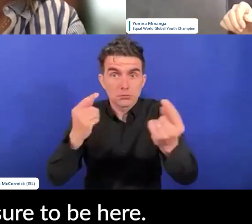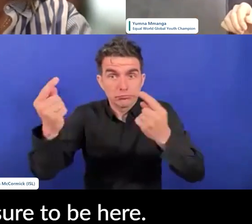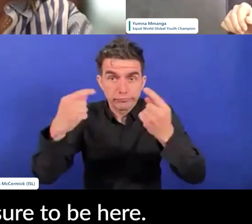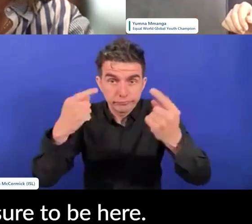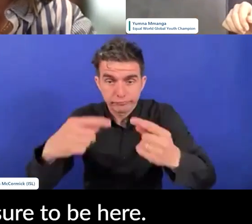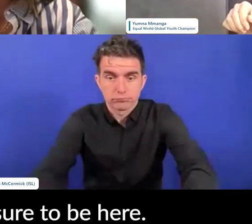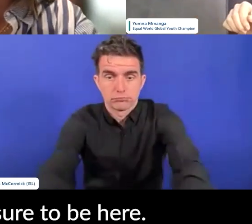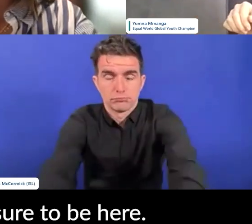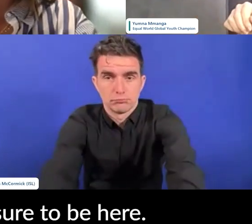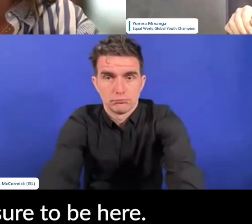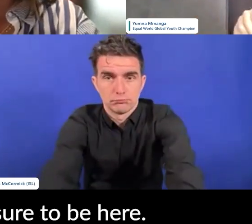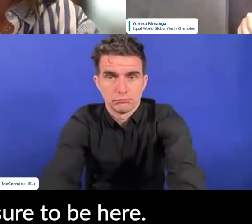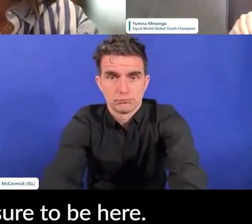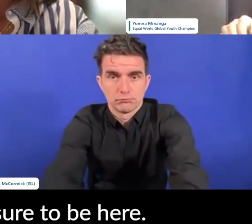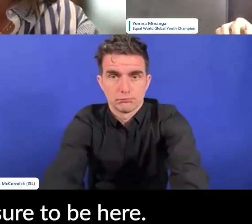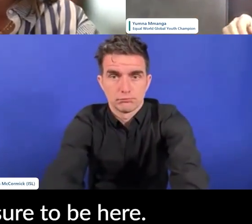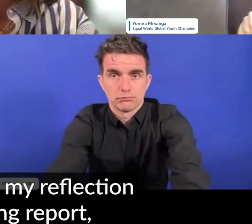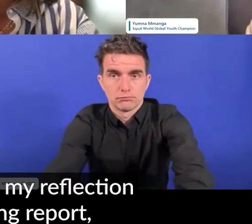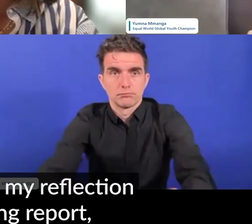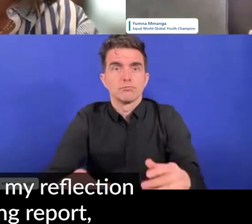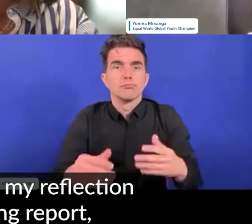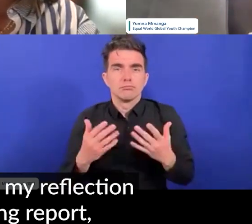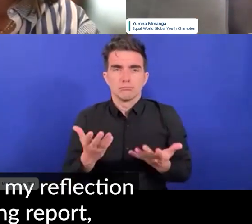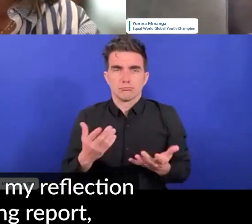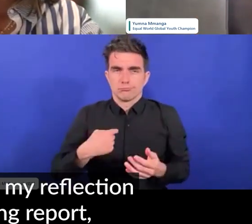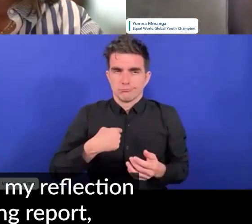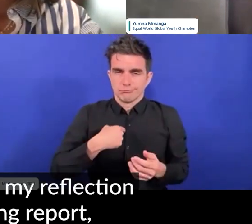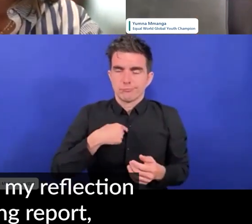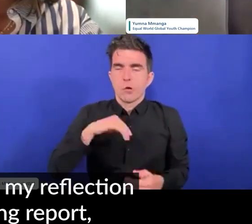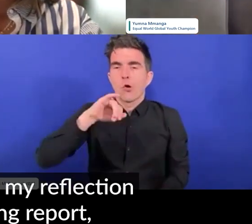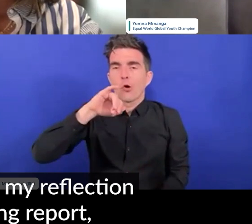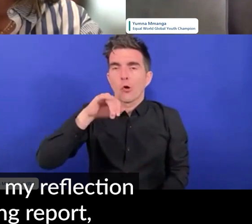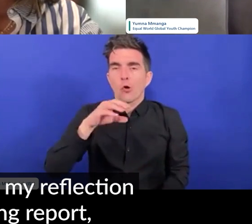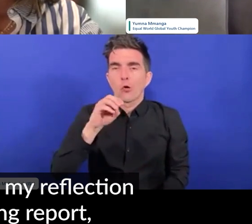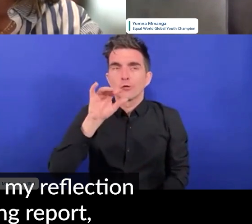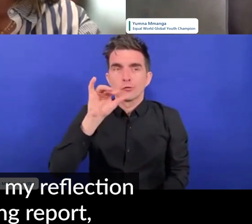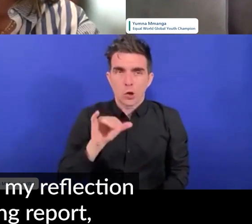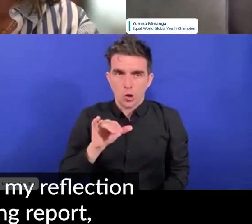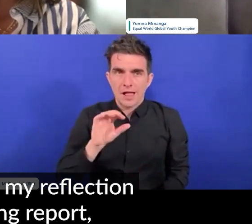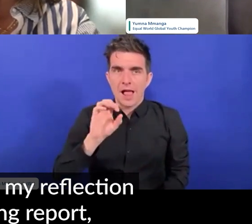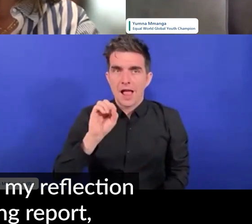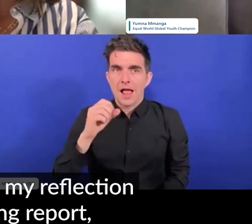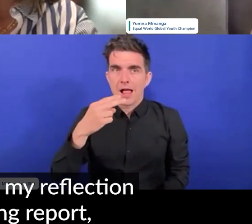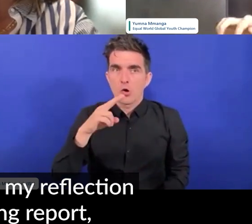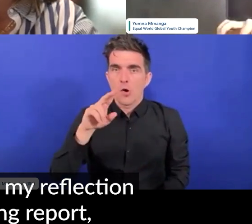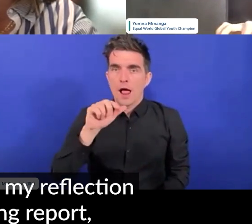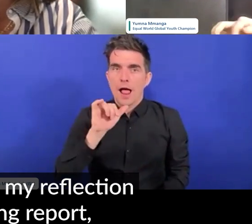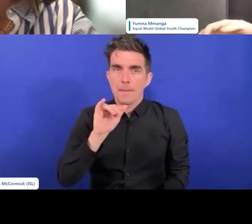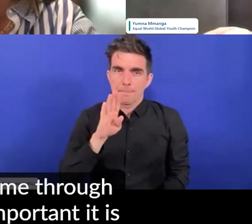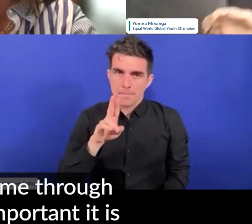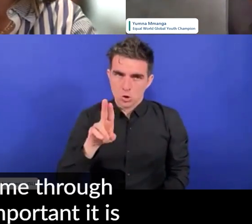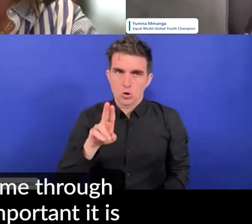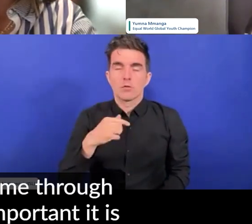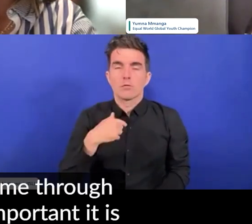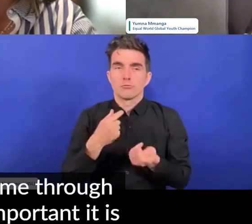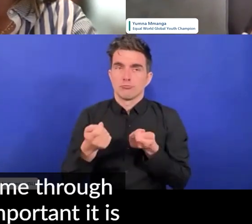And it's a real pleasure to be here. So in response to my reflection on the learning report,